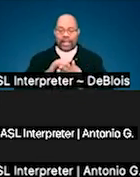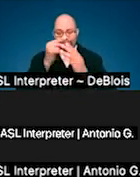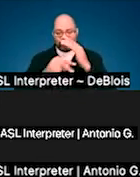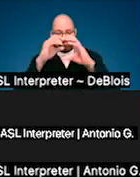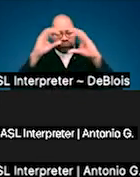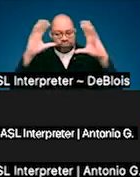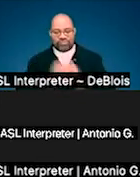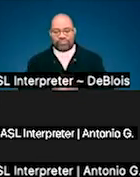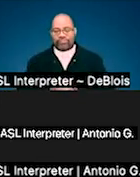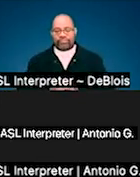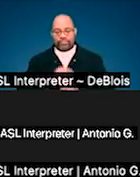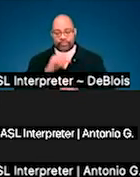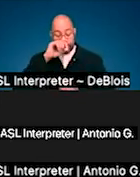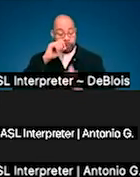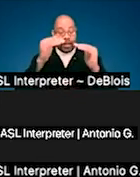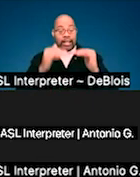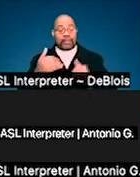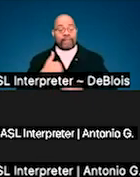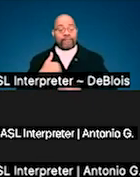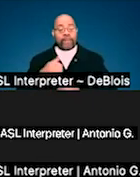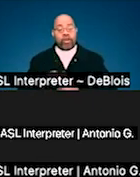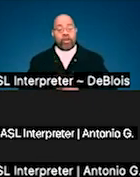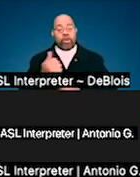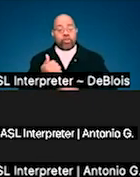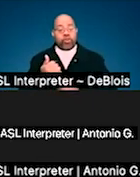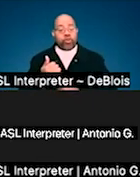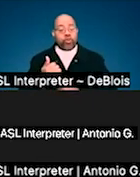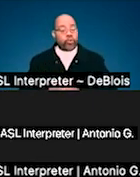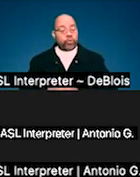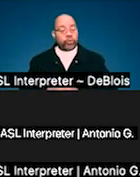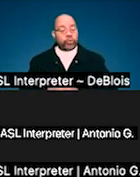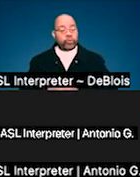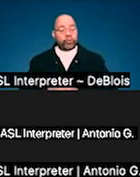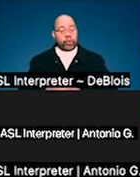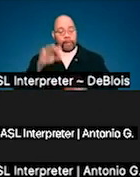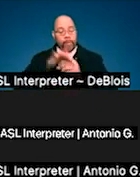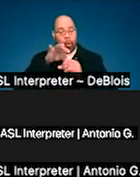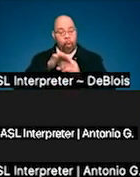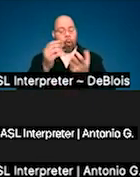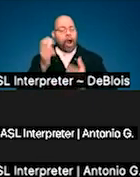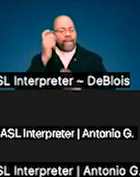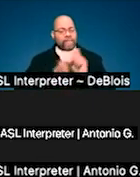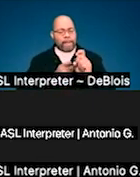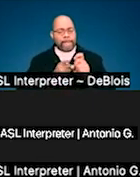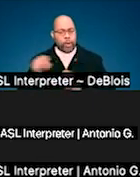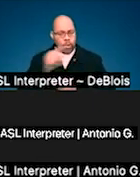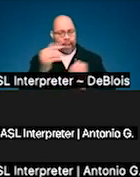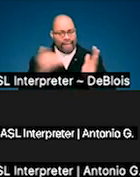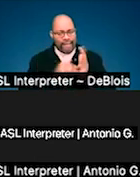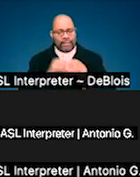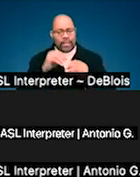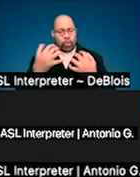insights. Next, we have another poll. We would love to hear from you all again in